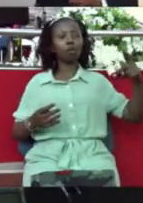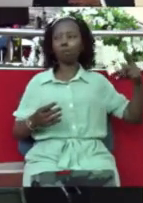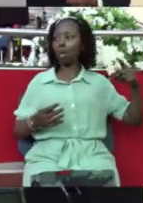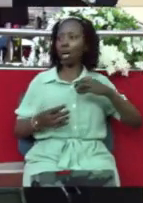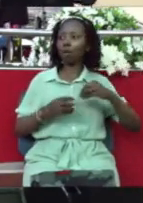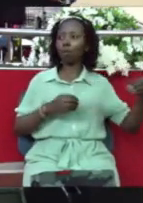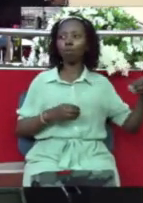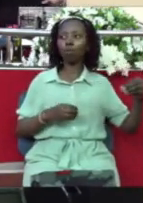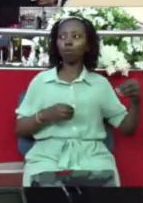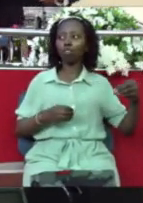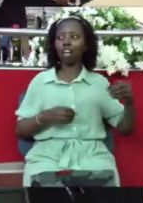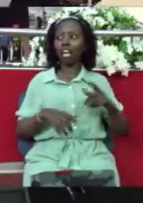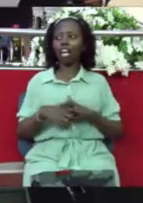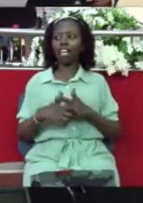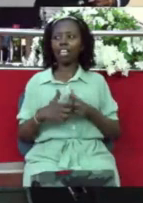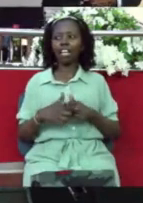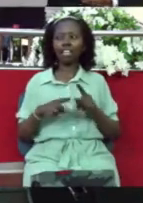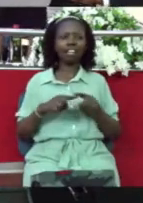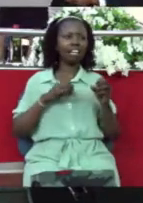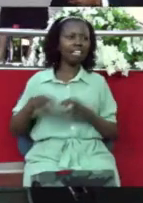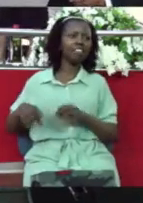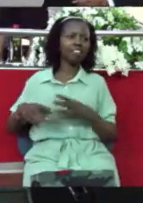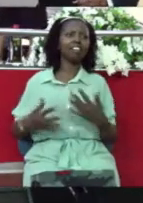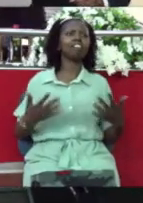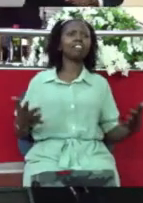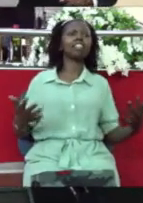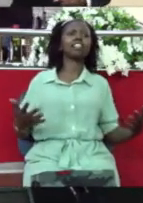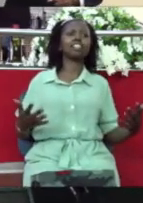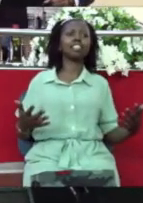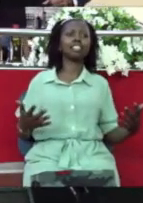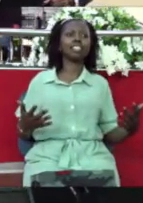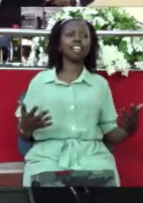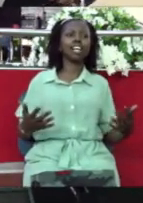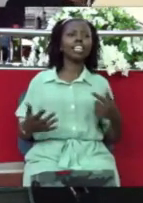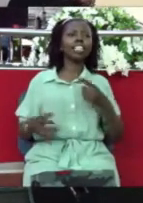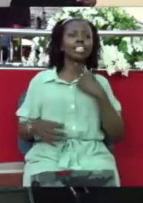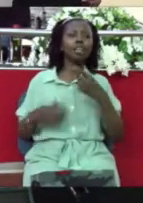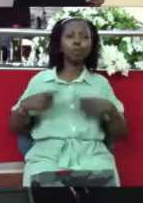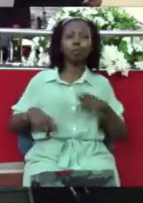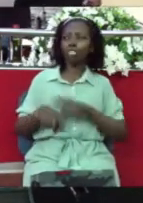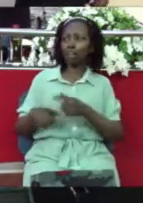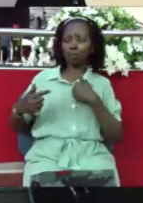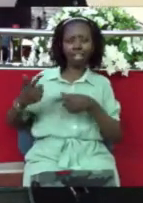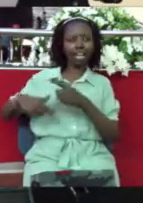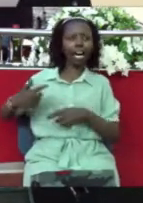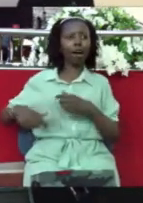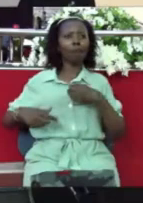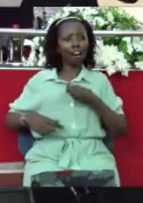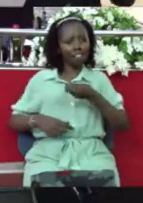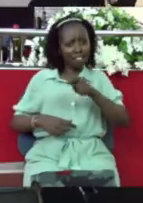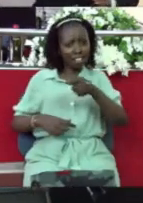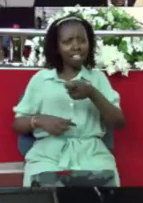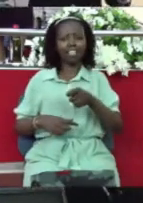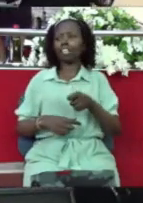wanaona. Lakini unaambia watu mnikija mlijua nilikuwa na kifungo. You tell people that when I was coming you know